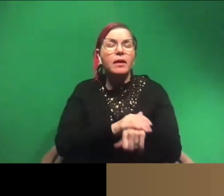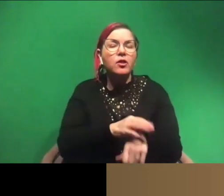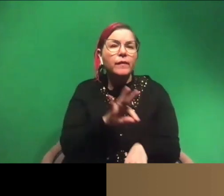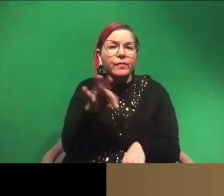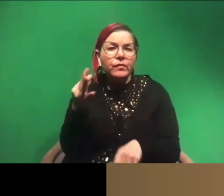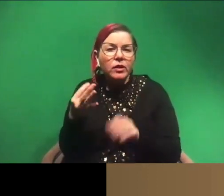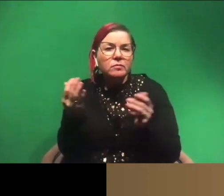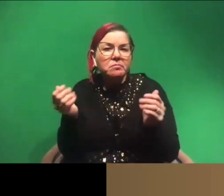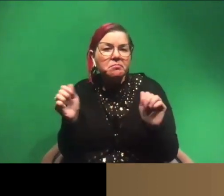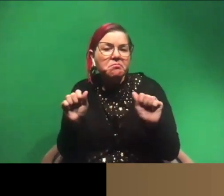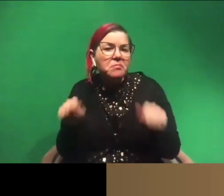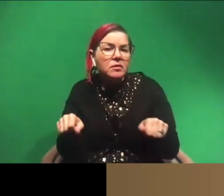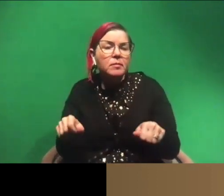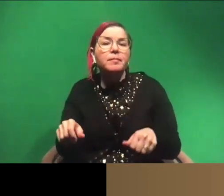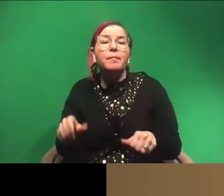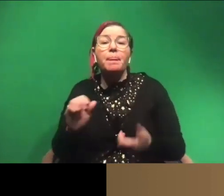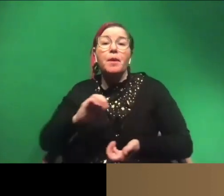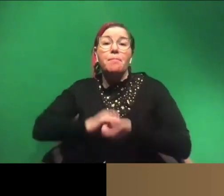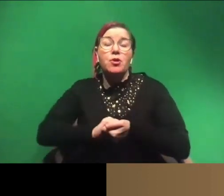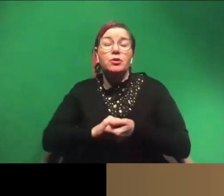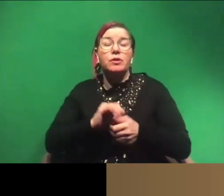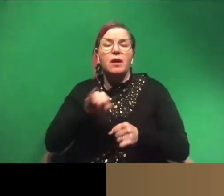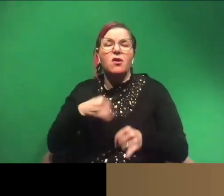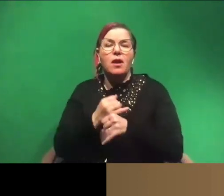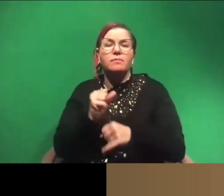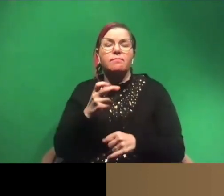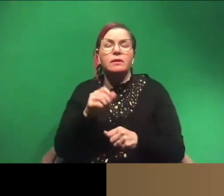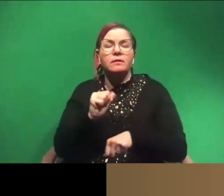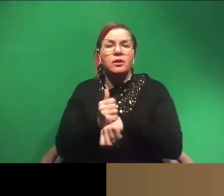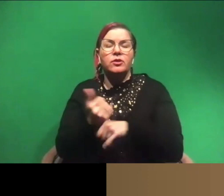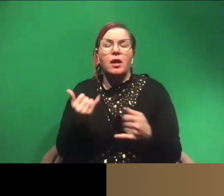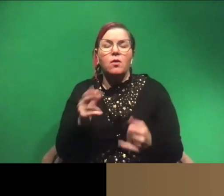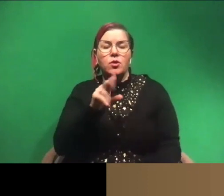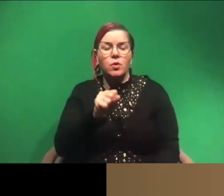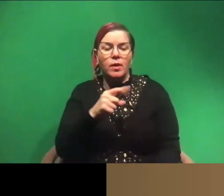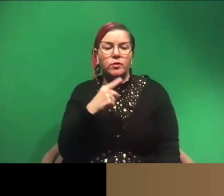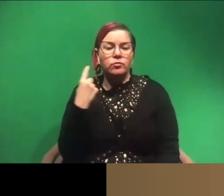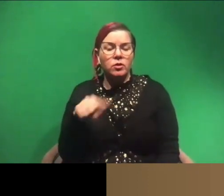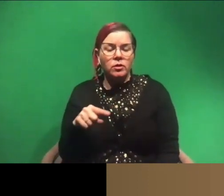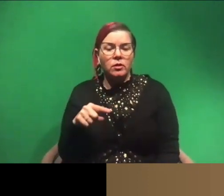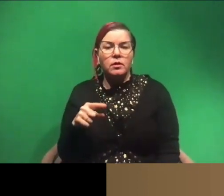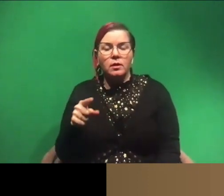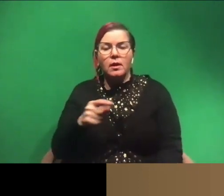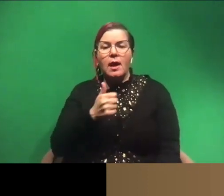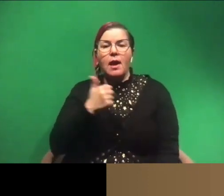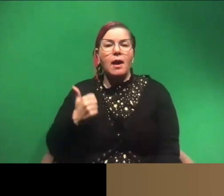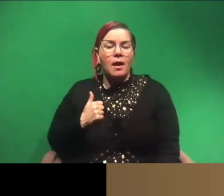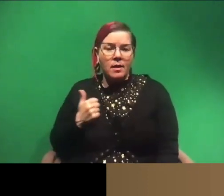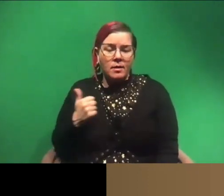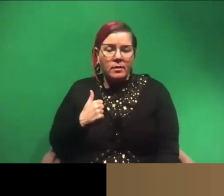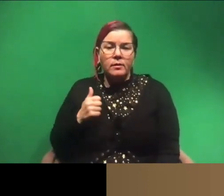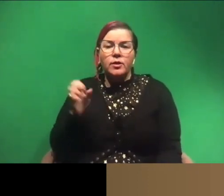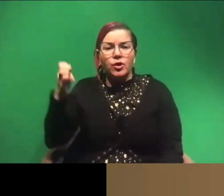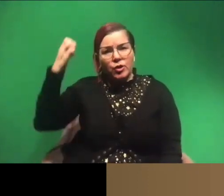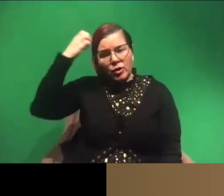example. Our partners on the International Space Station right now are the US, Russia, Canada, the European